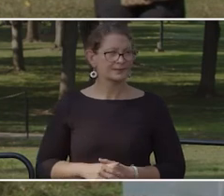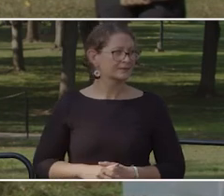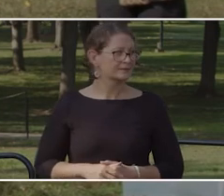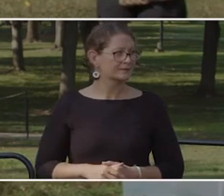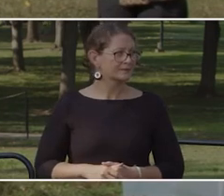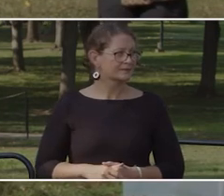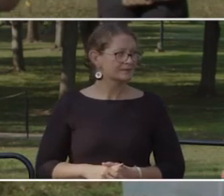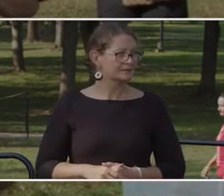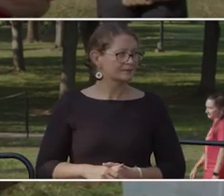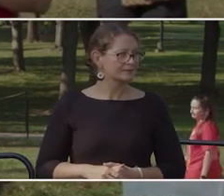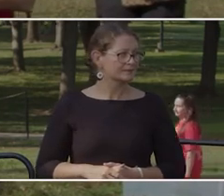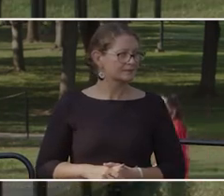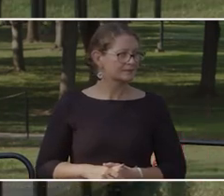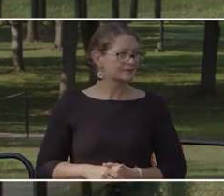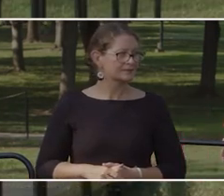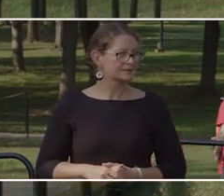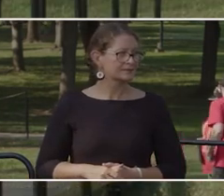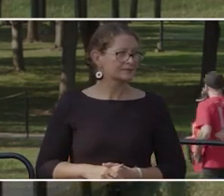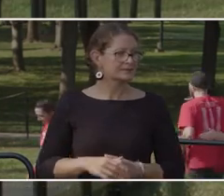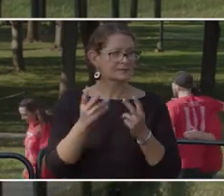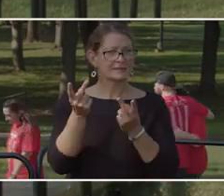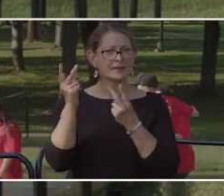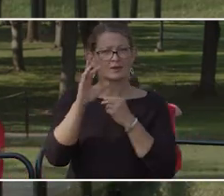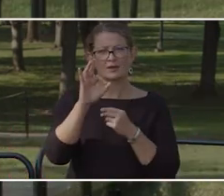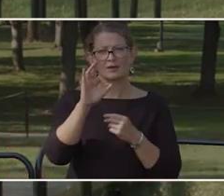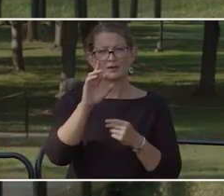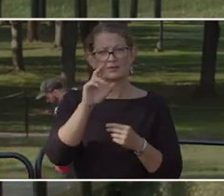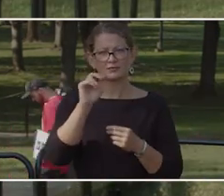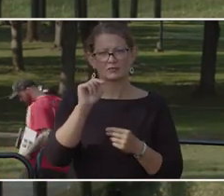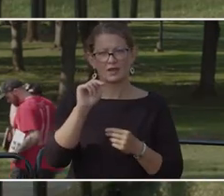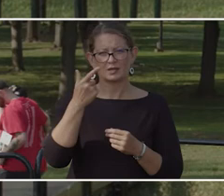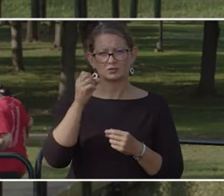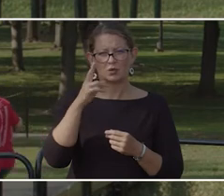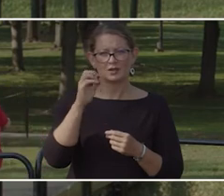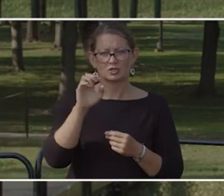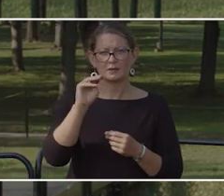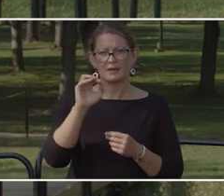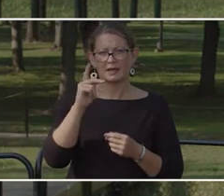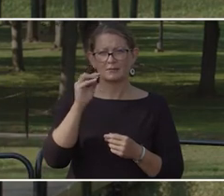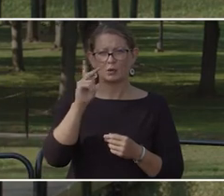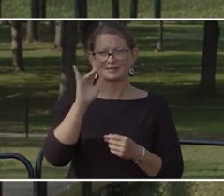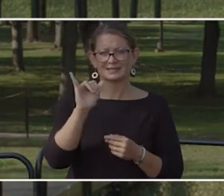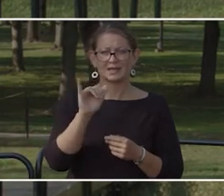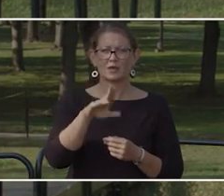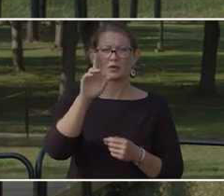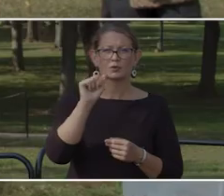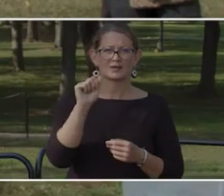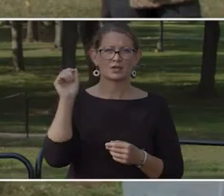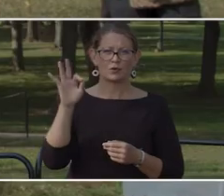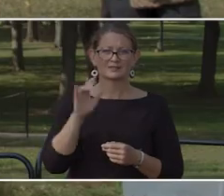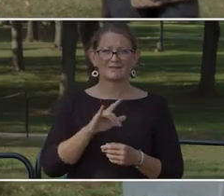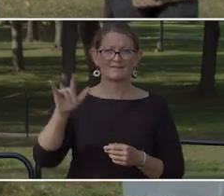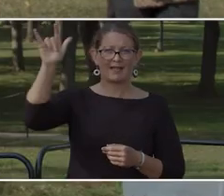1968 to 1970. Gary Owens. In memory of Frank George Makovsky, United States Air Force, fly high.